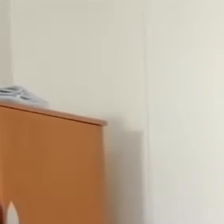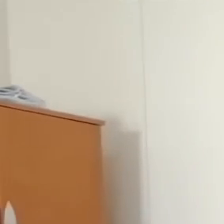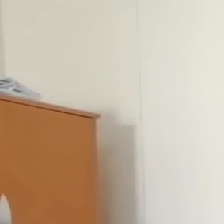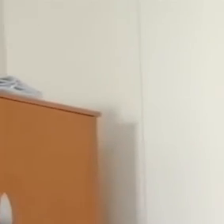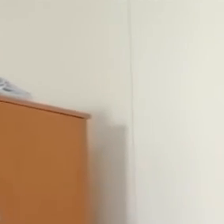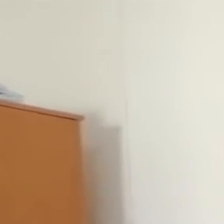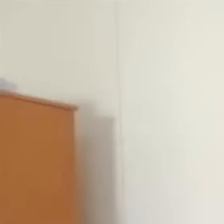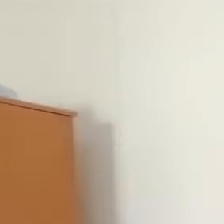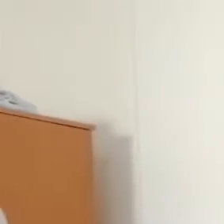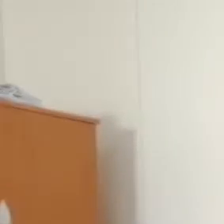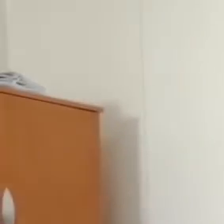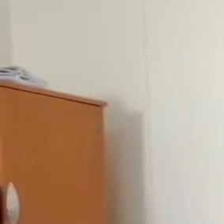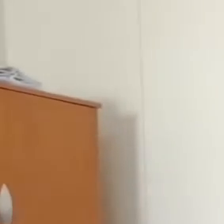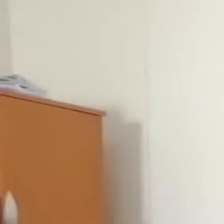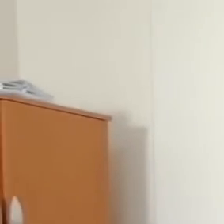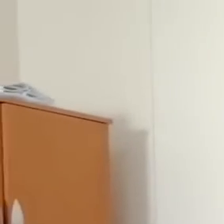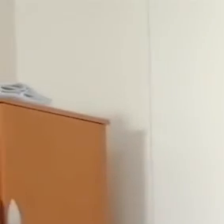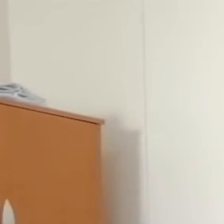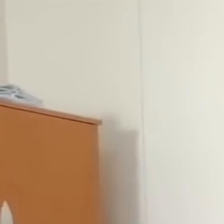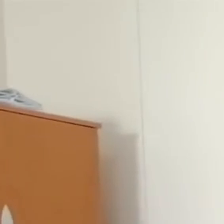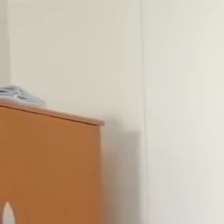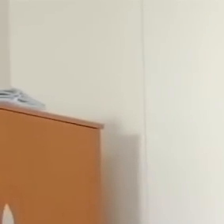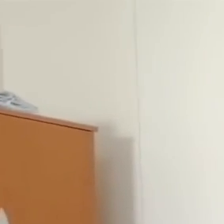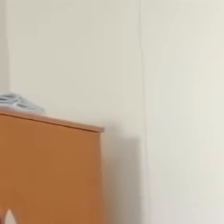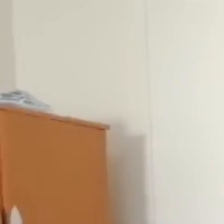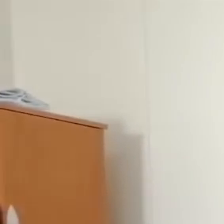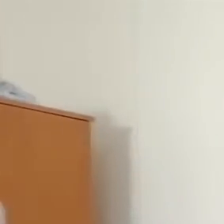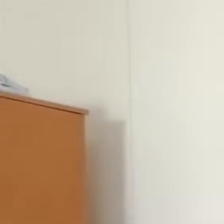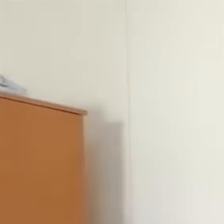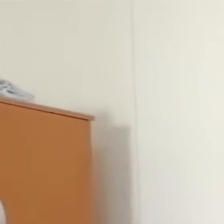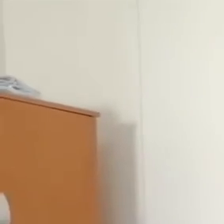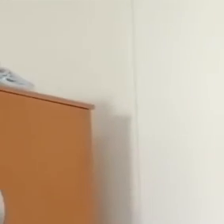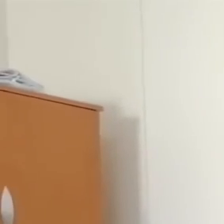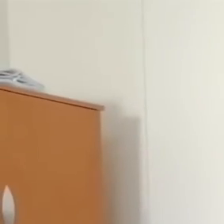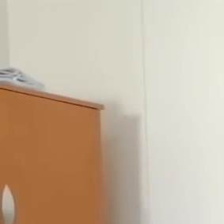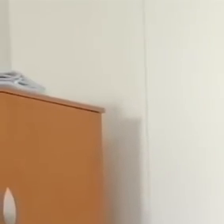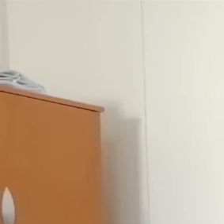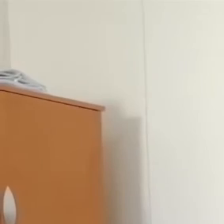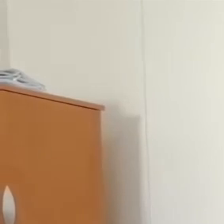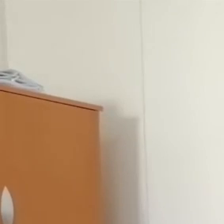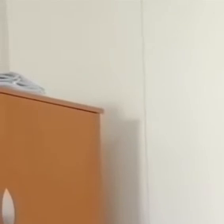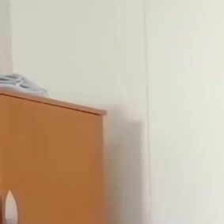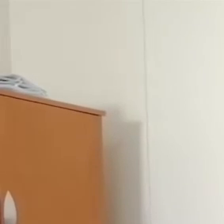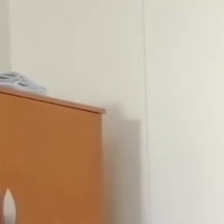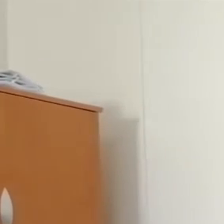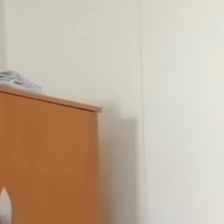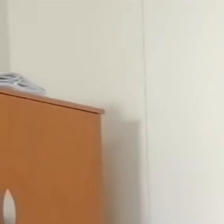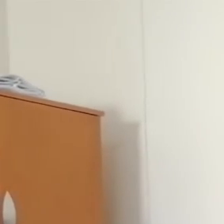educational booklets for the different grades. Can you just tell us the general feeling about the schools here in the region? No, I